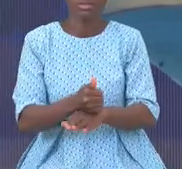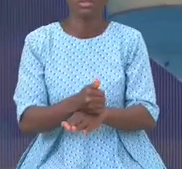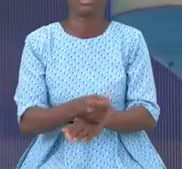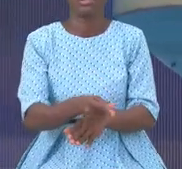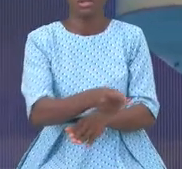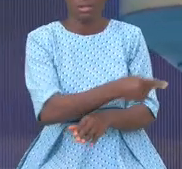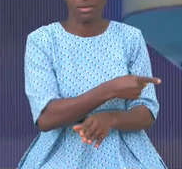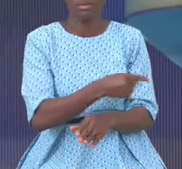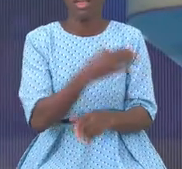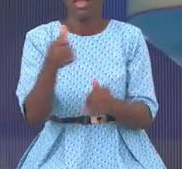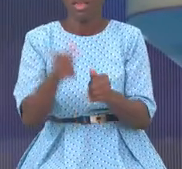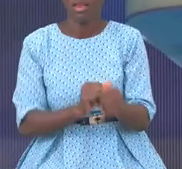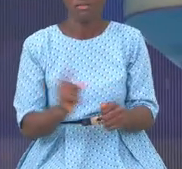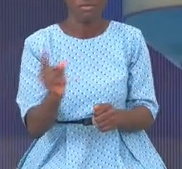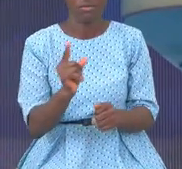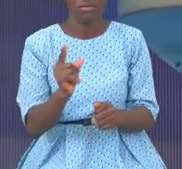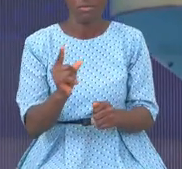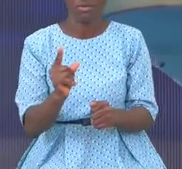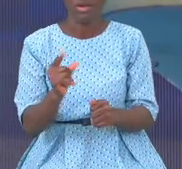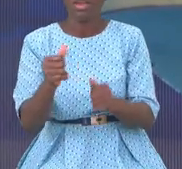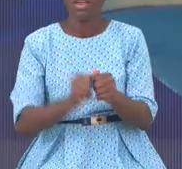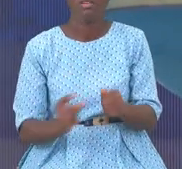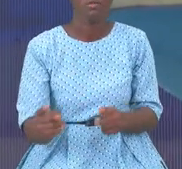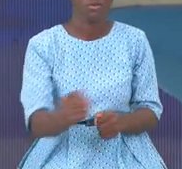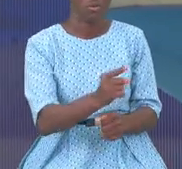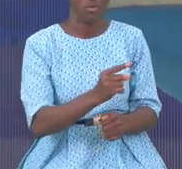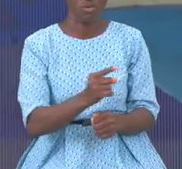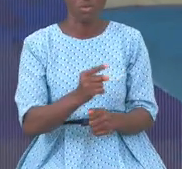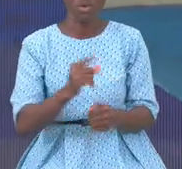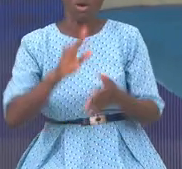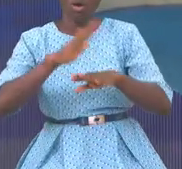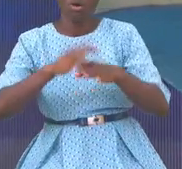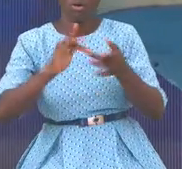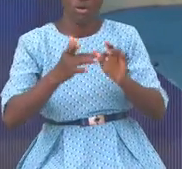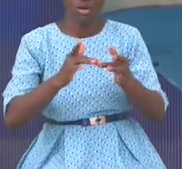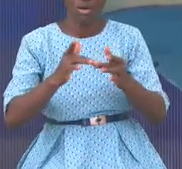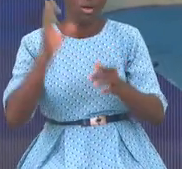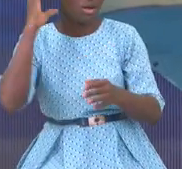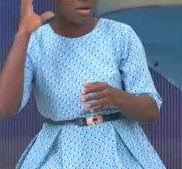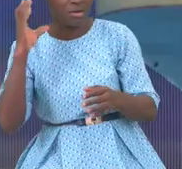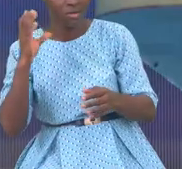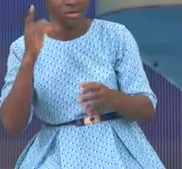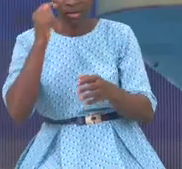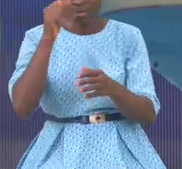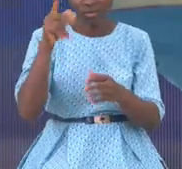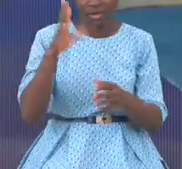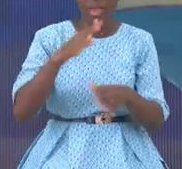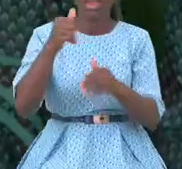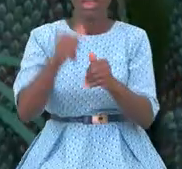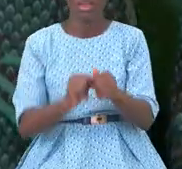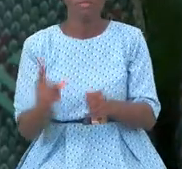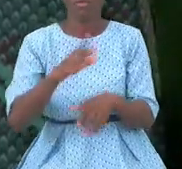television, everyone, everywhere, all over the world, your blessings abundant in